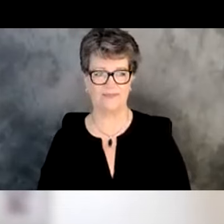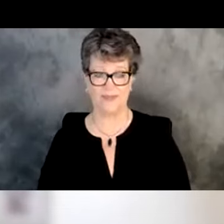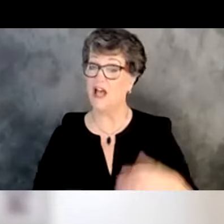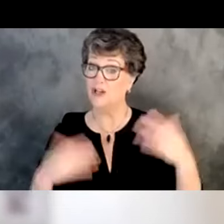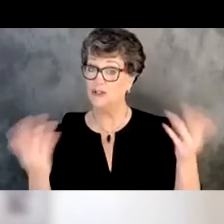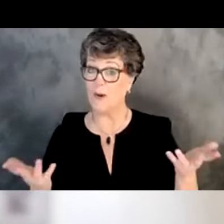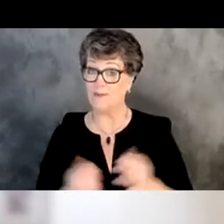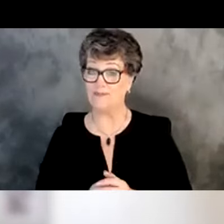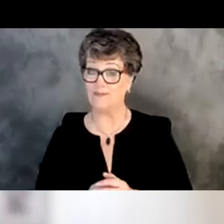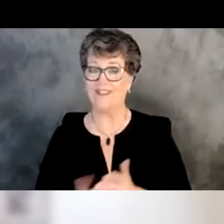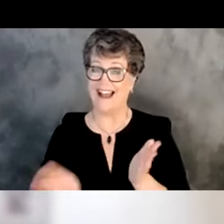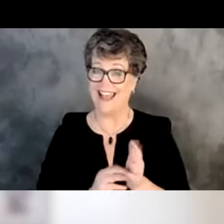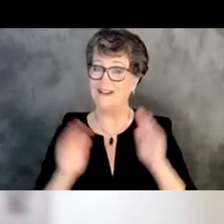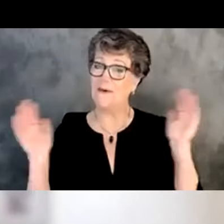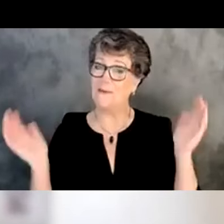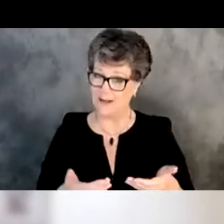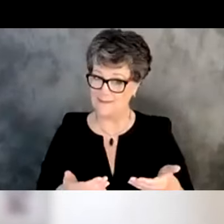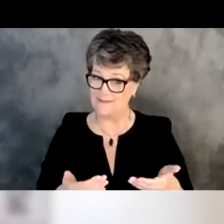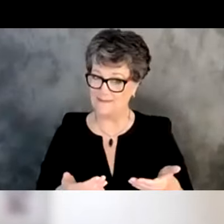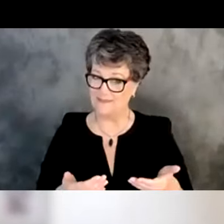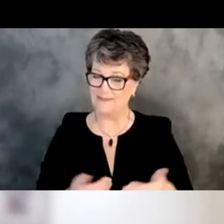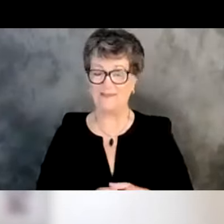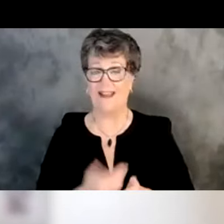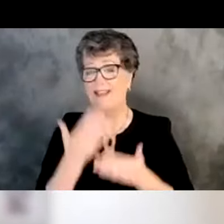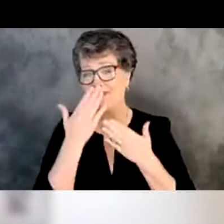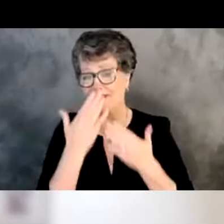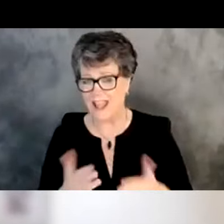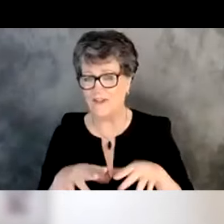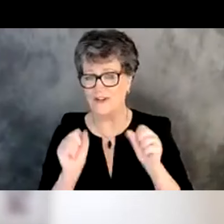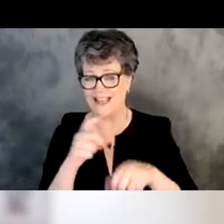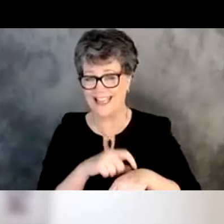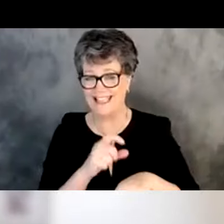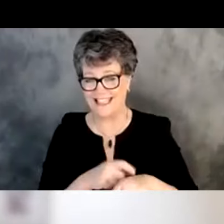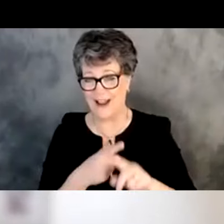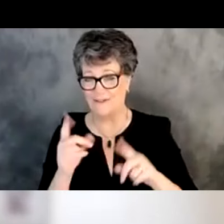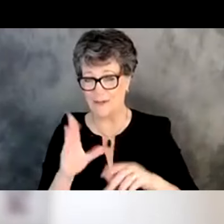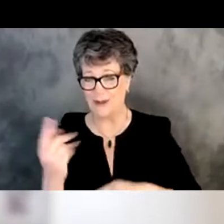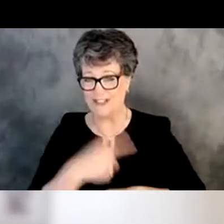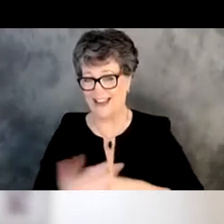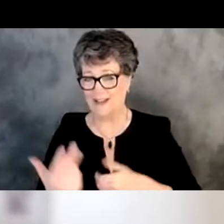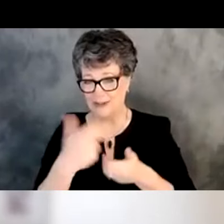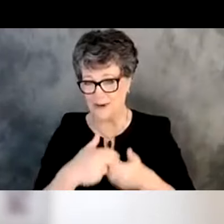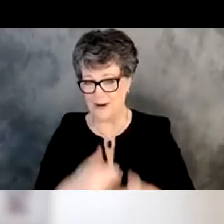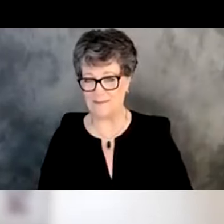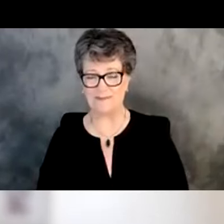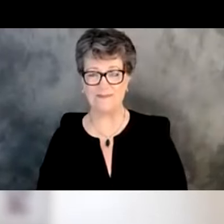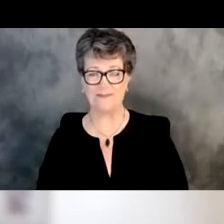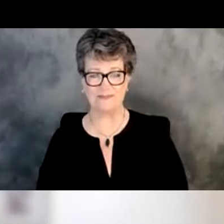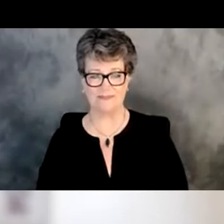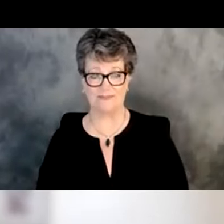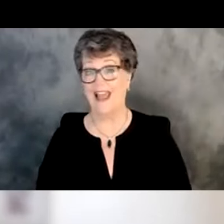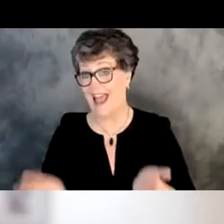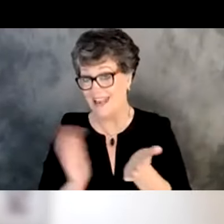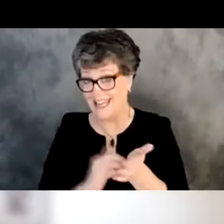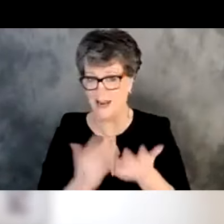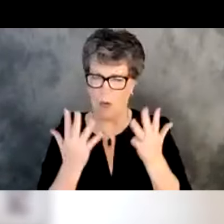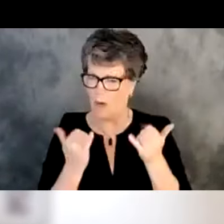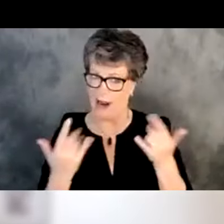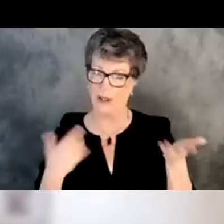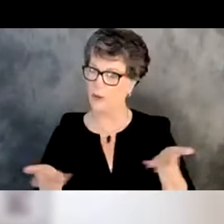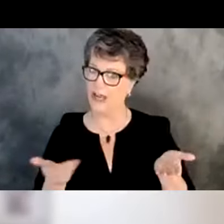So again, welcome. Thank you for taking the time out of your day to join us. And again, why are you